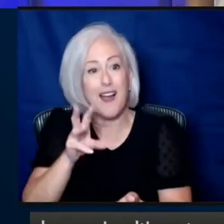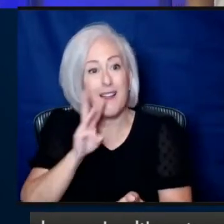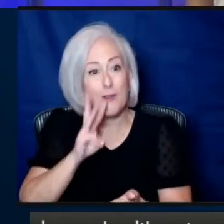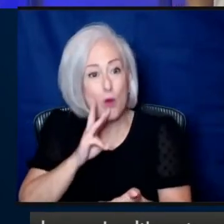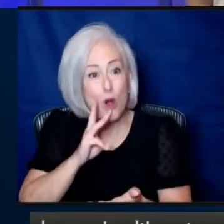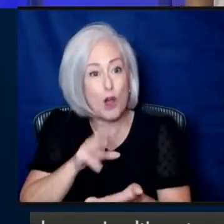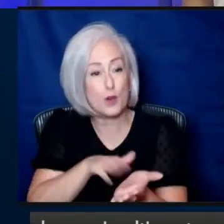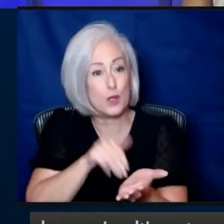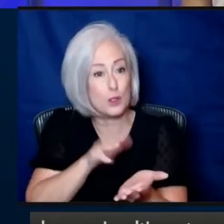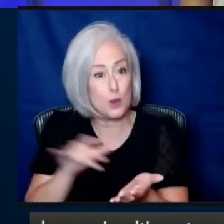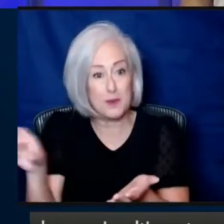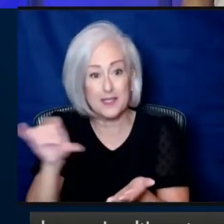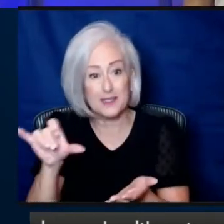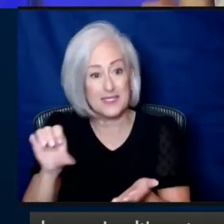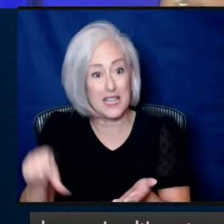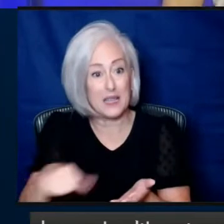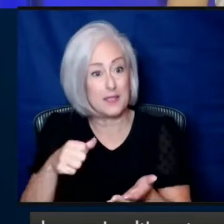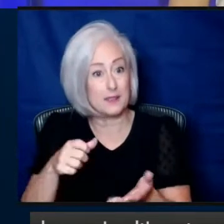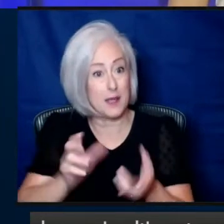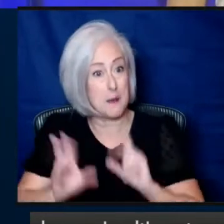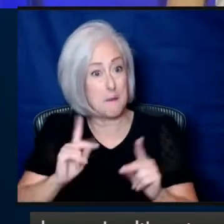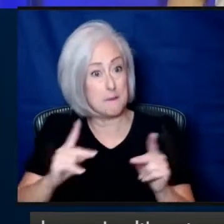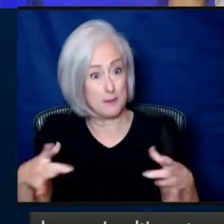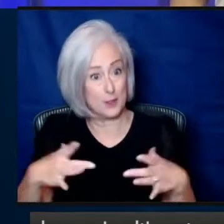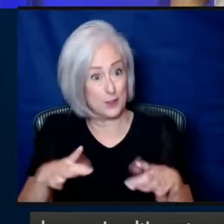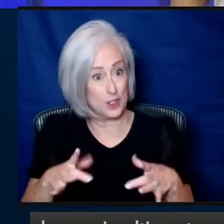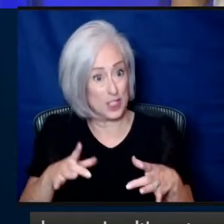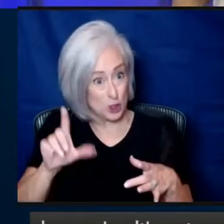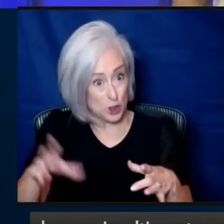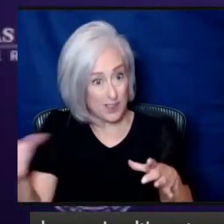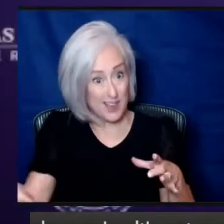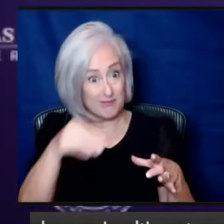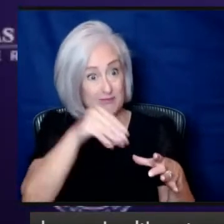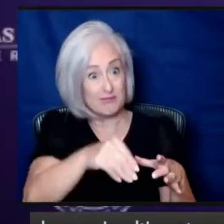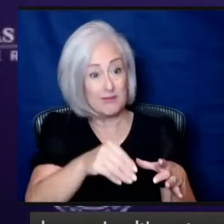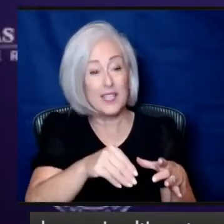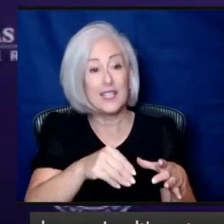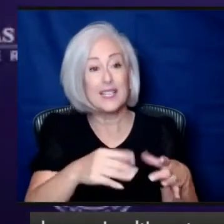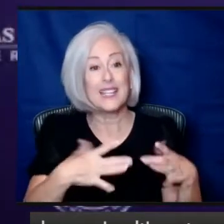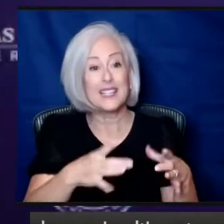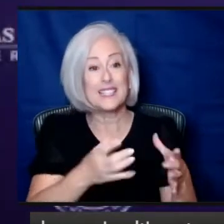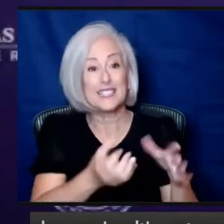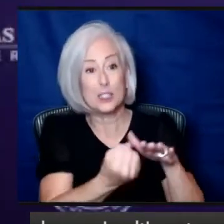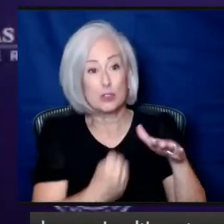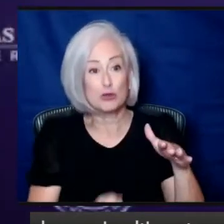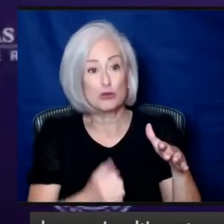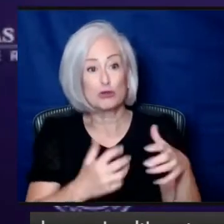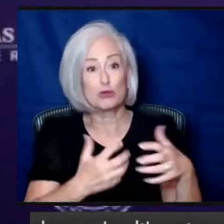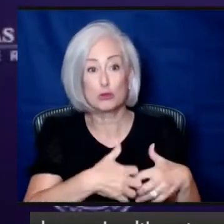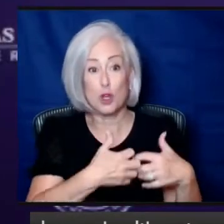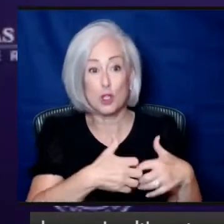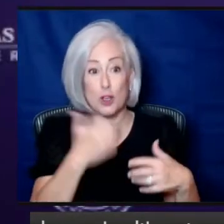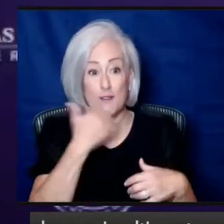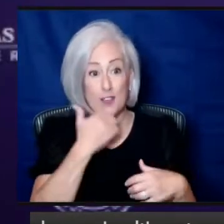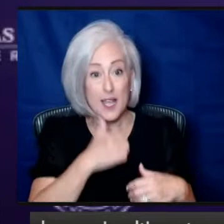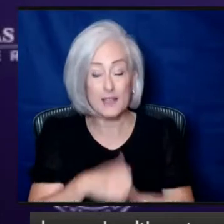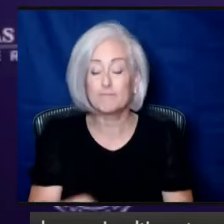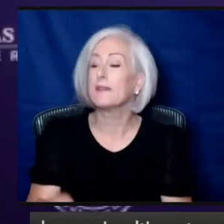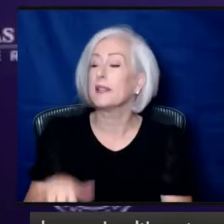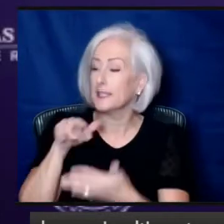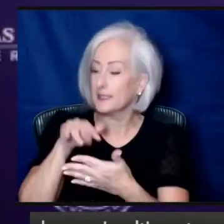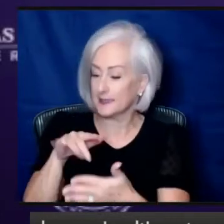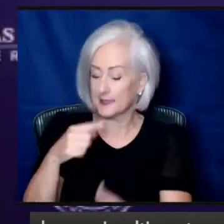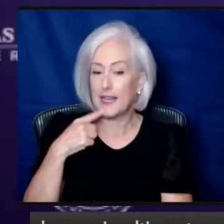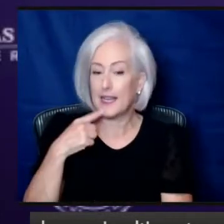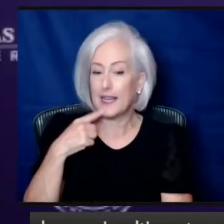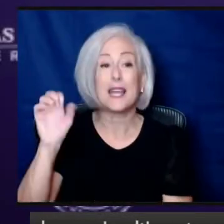dish. But should we be doing that, putting it in the dishwasher every day? Well, the studies suggest that we should be doing that. And the reality is most